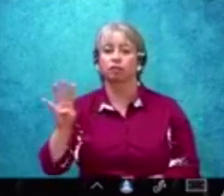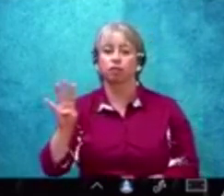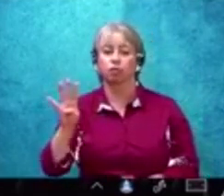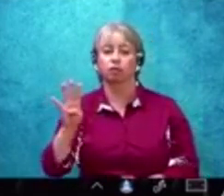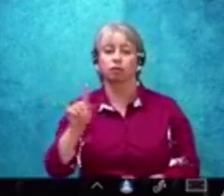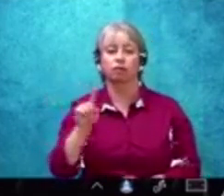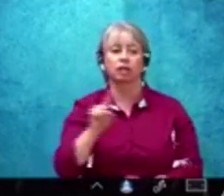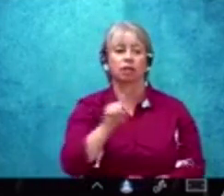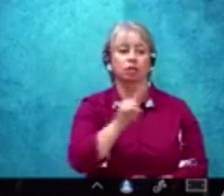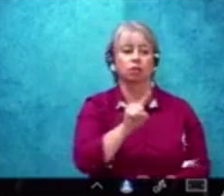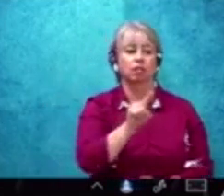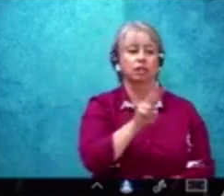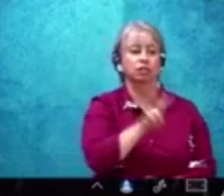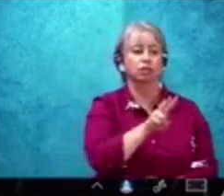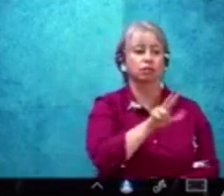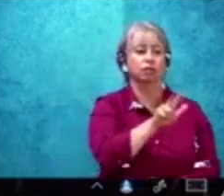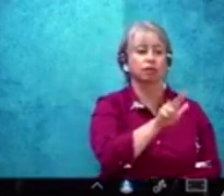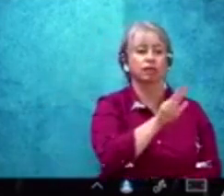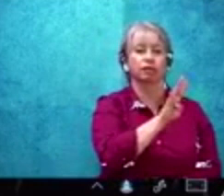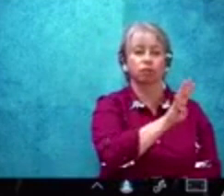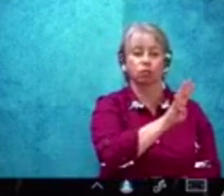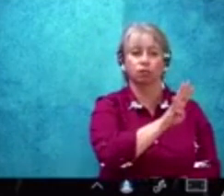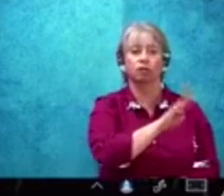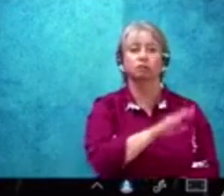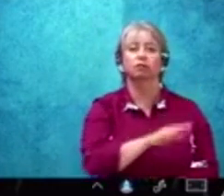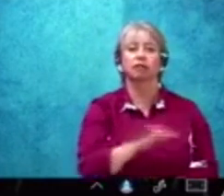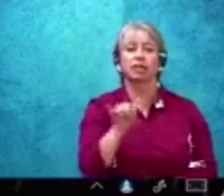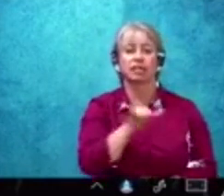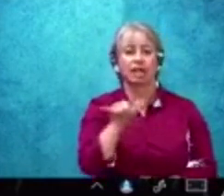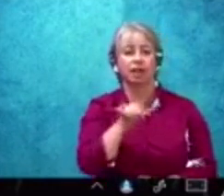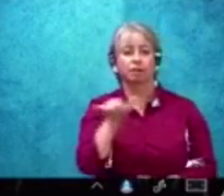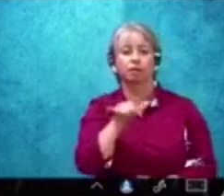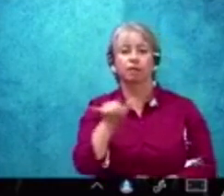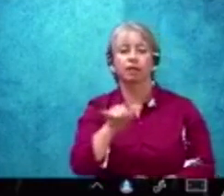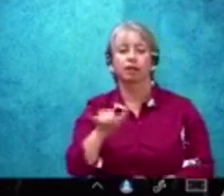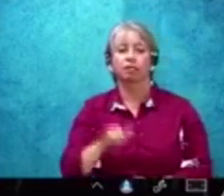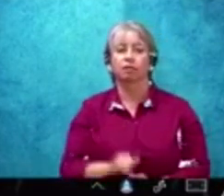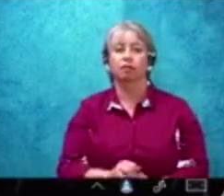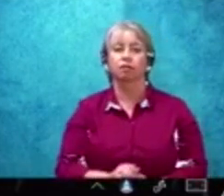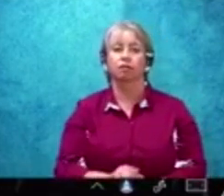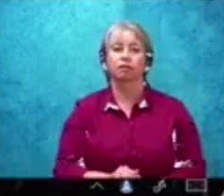1, 2, 3, 4. Okay, and on my sides, I have